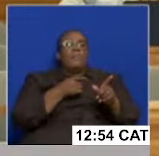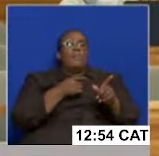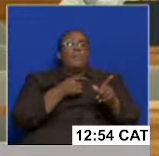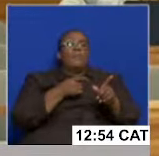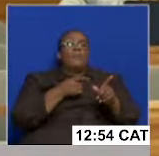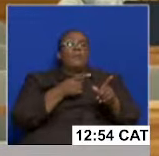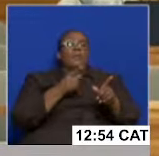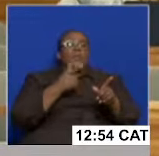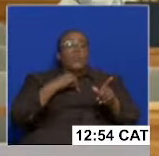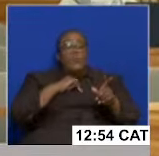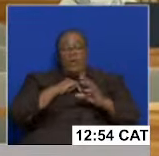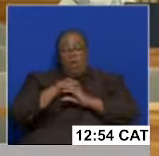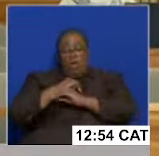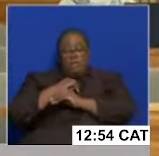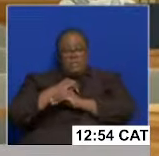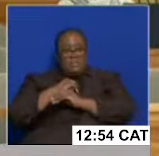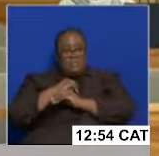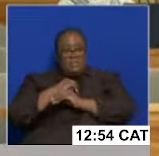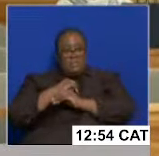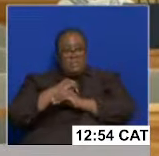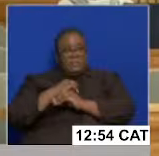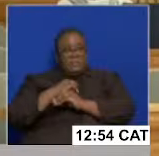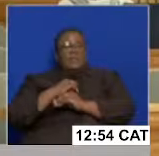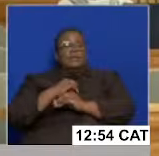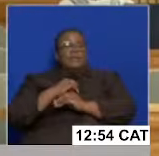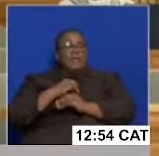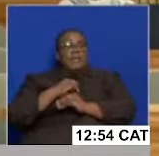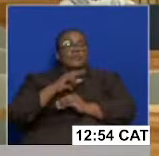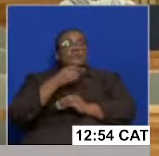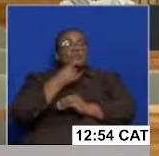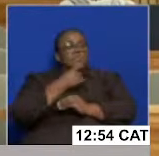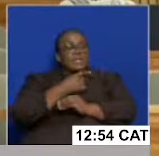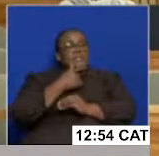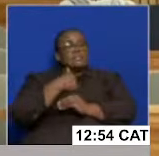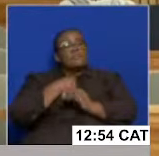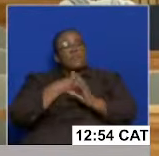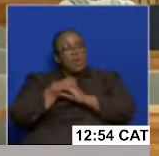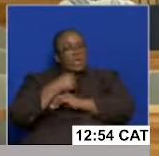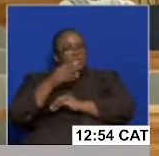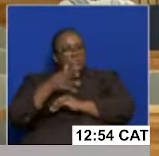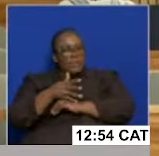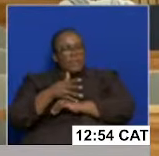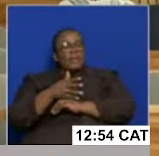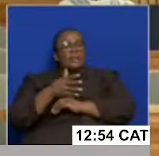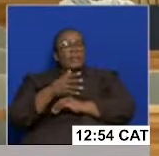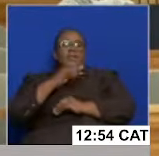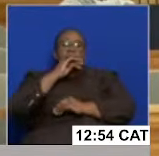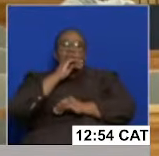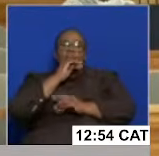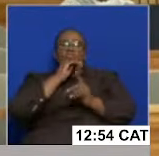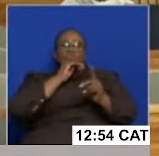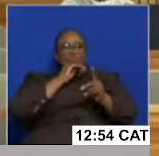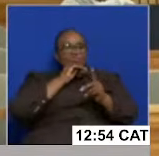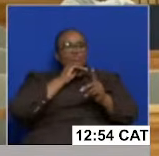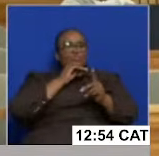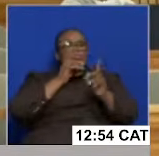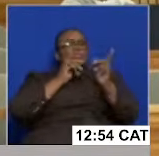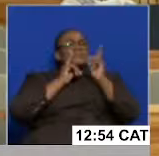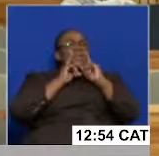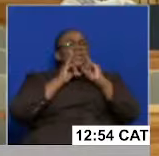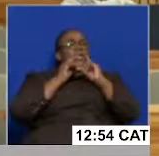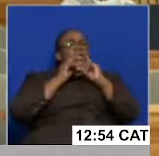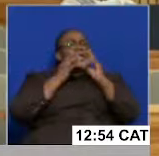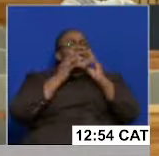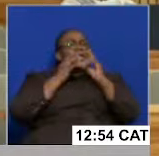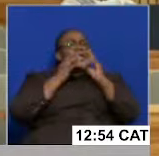you are speaking to Mr. Makagula. Otherwise, that response from you doesn't make sense at all. You say,